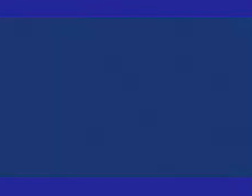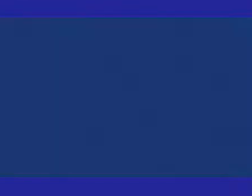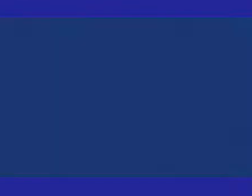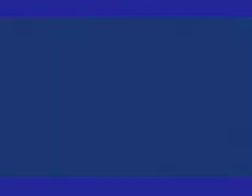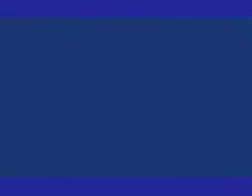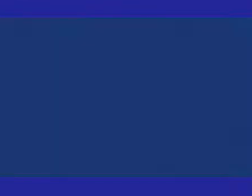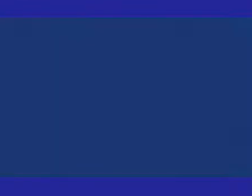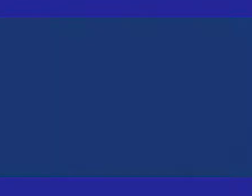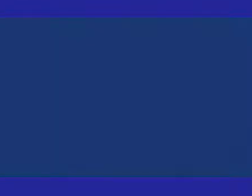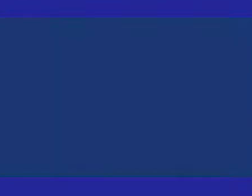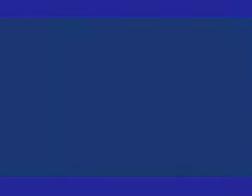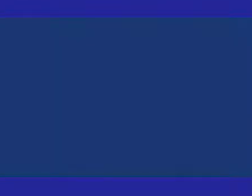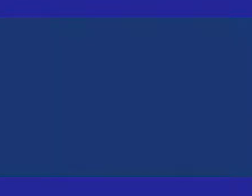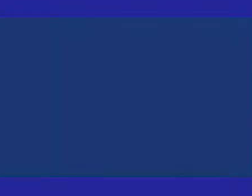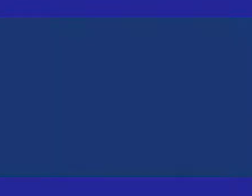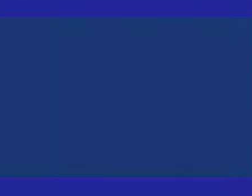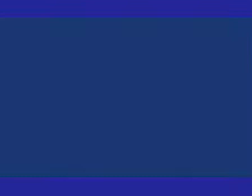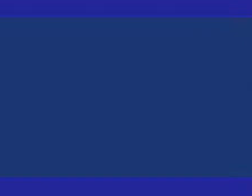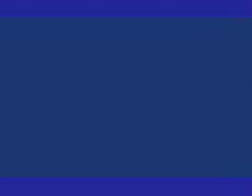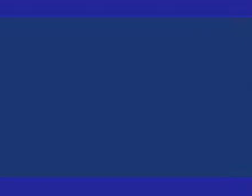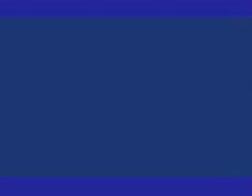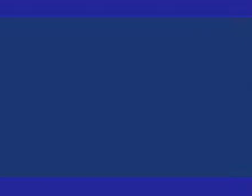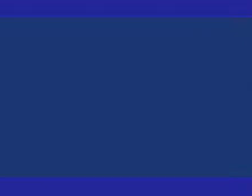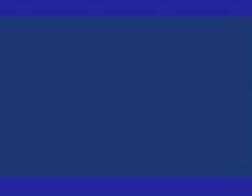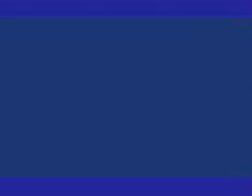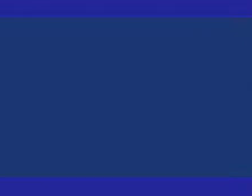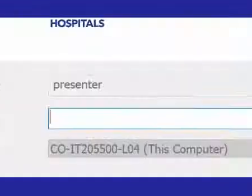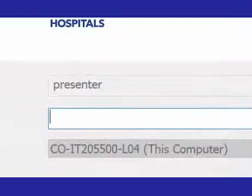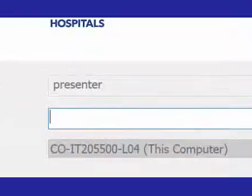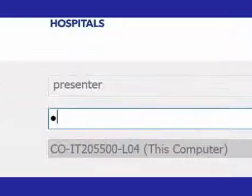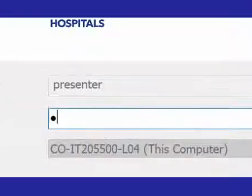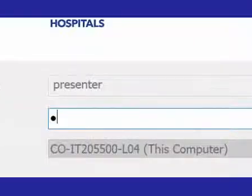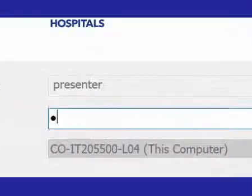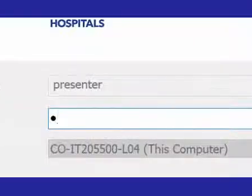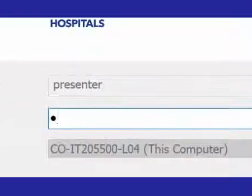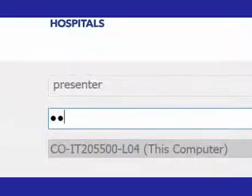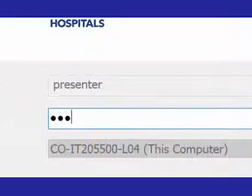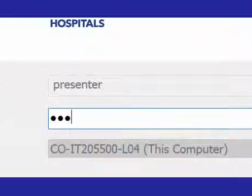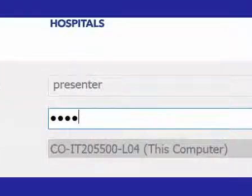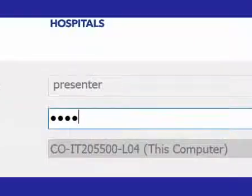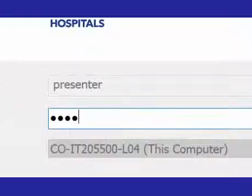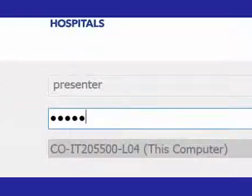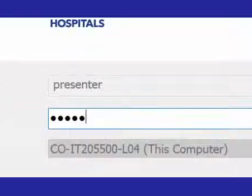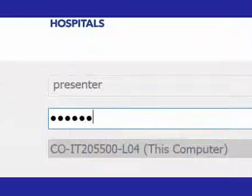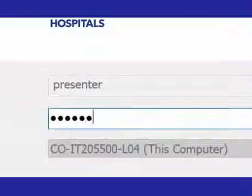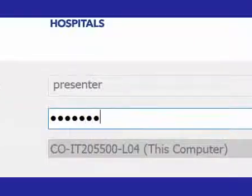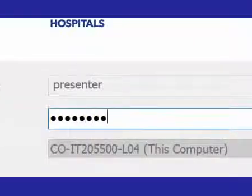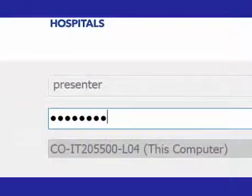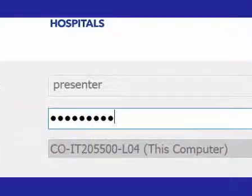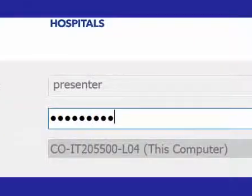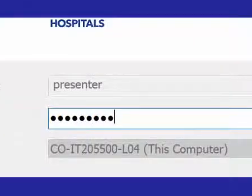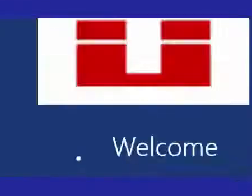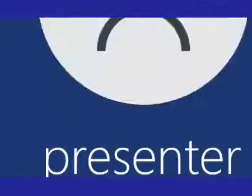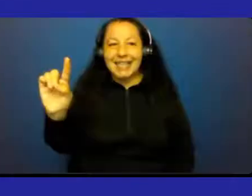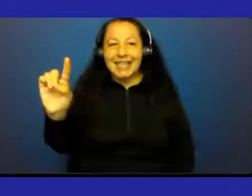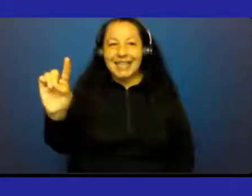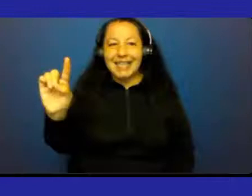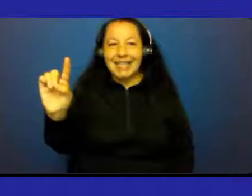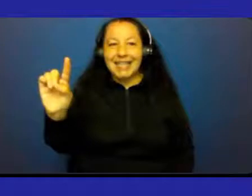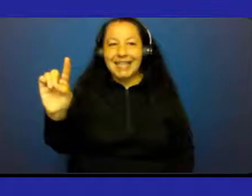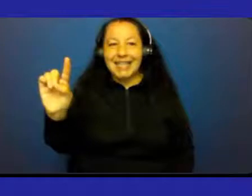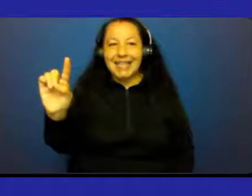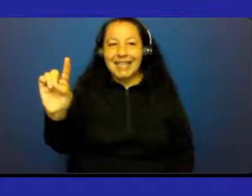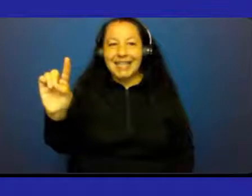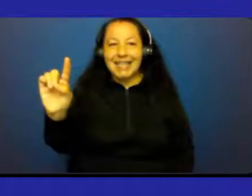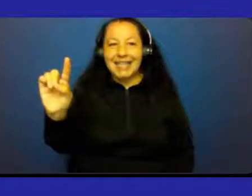Good evening. How are you? Fine, thank you, and I apologize for almost skipping you over, so welcome. No